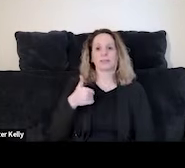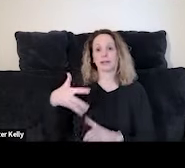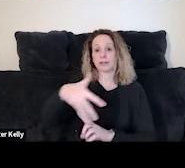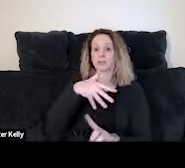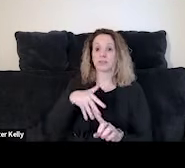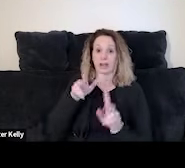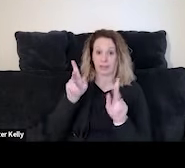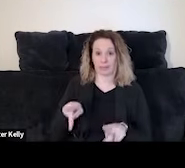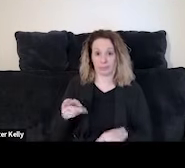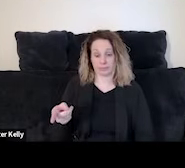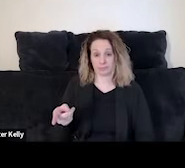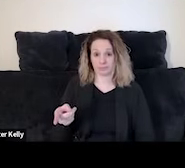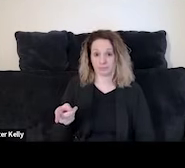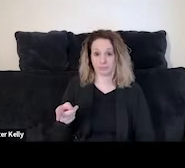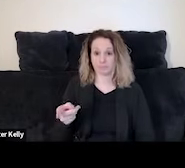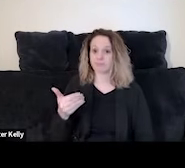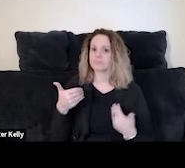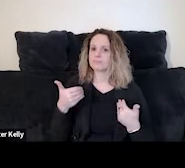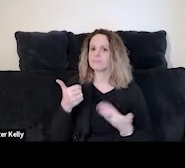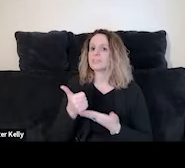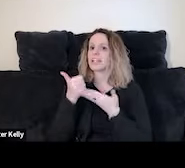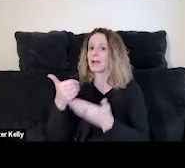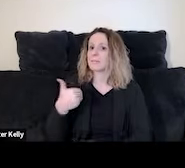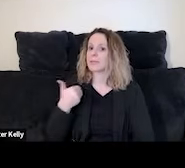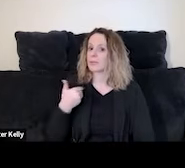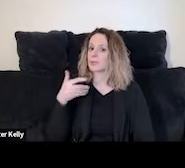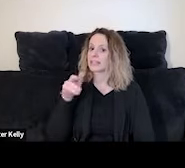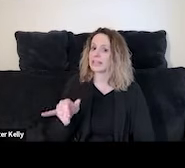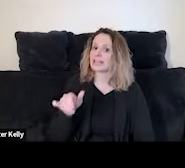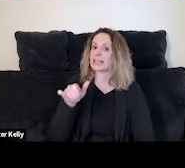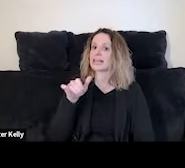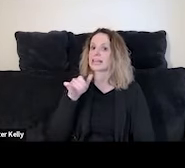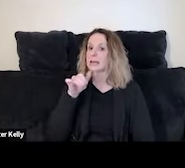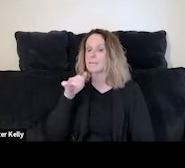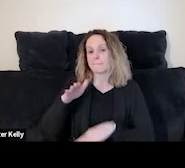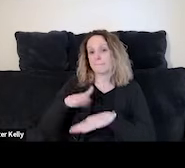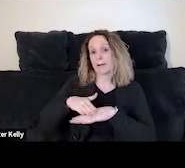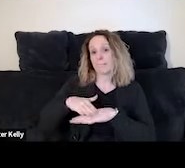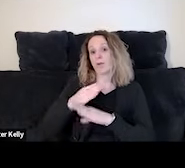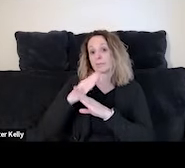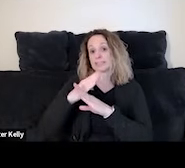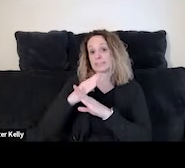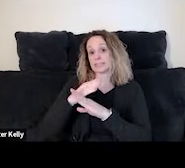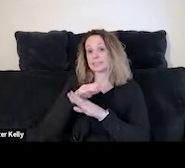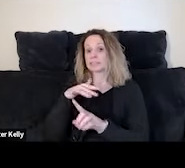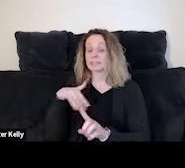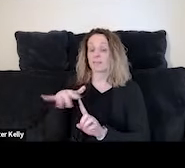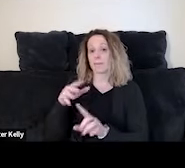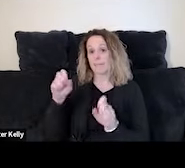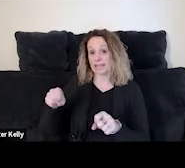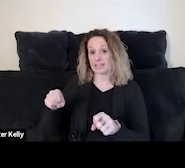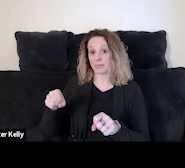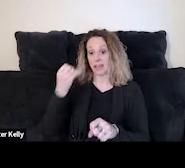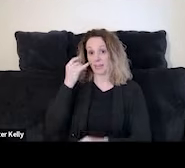them, to help that youth stay in the least restrictive setting possible. That if there is a need for